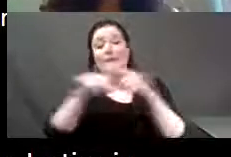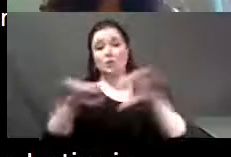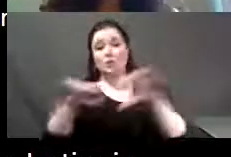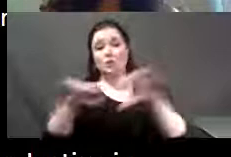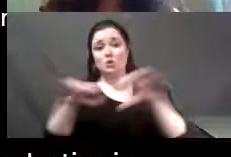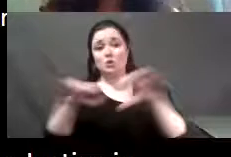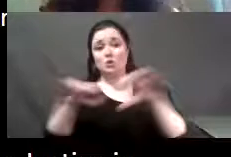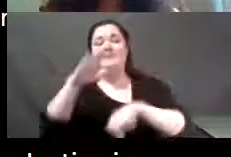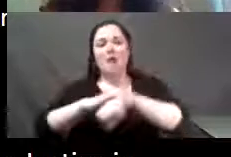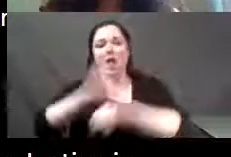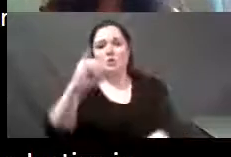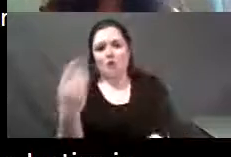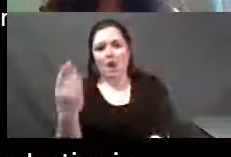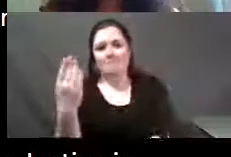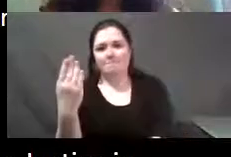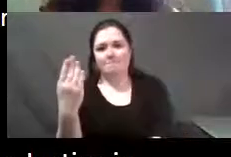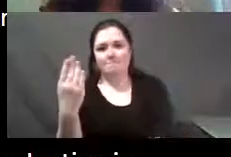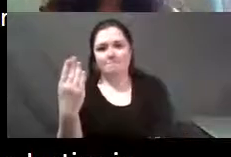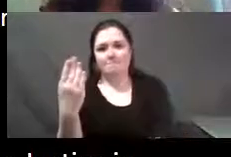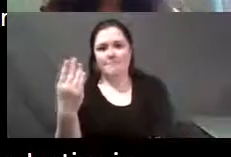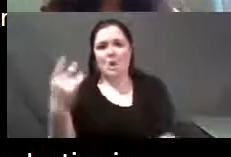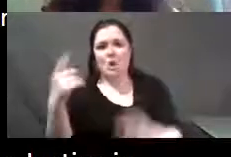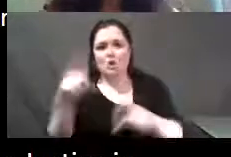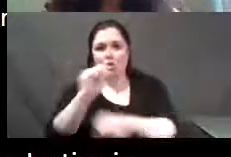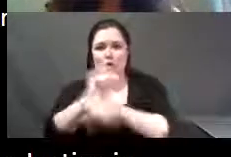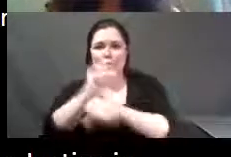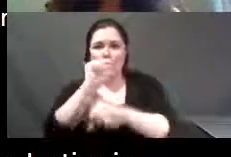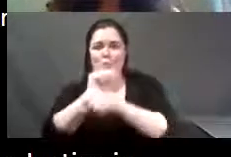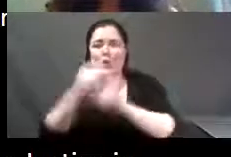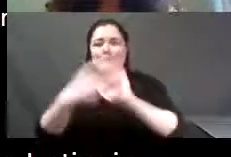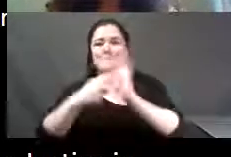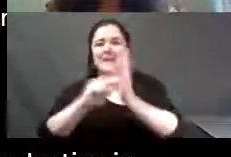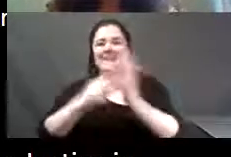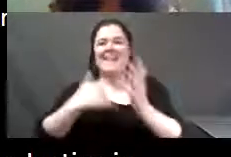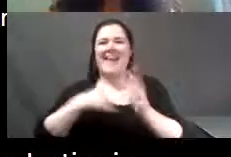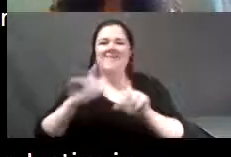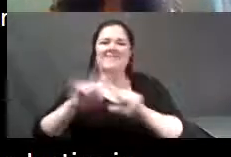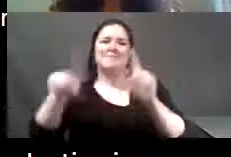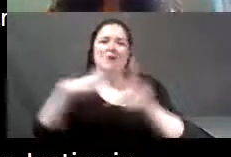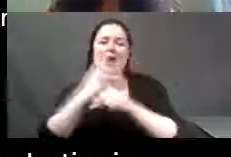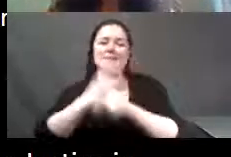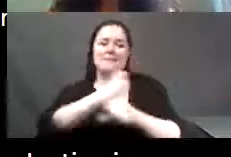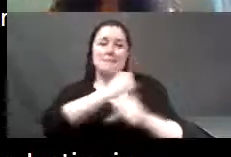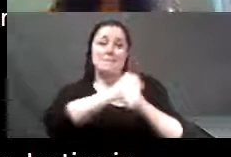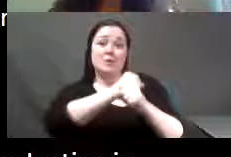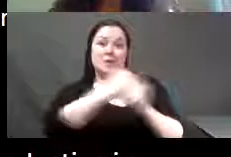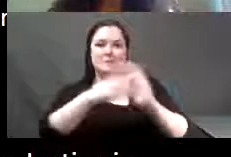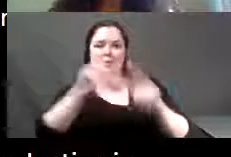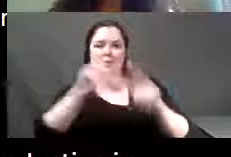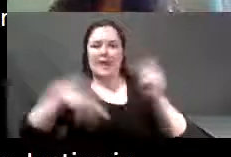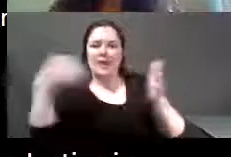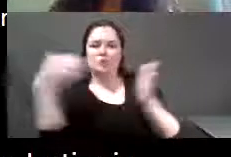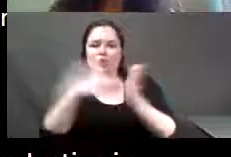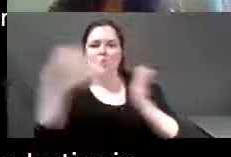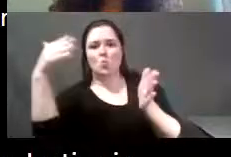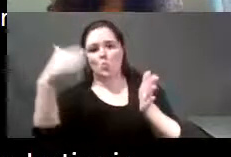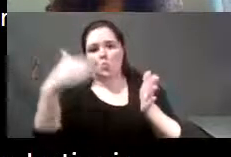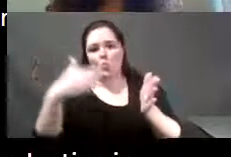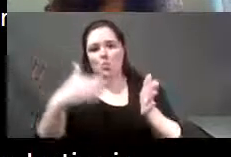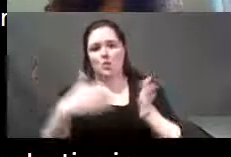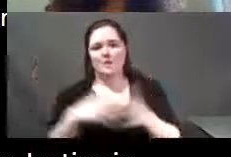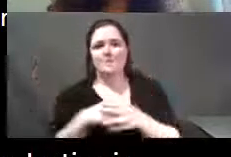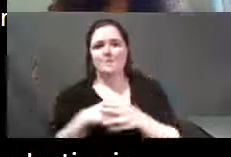job, they can get different immunity protections so they can't be sued in many cases.